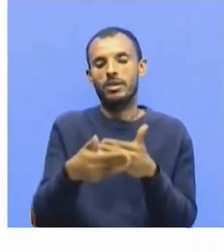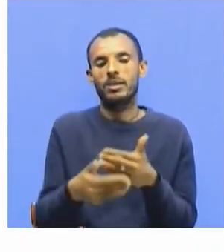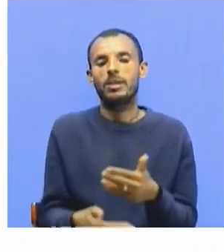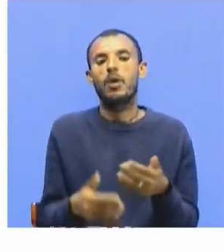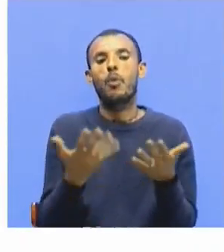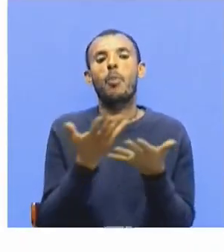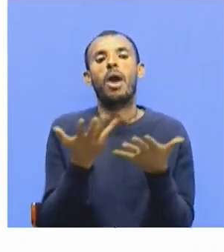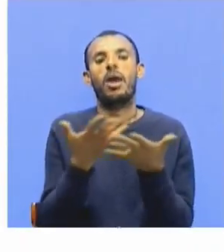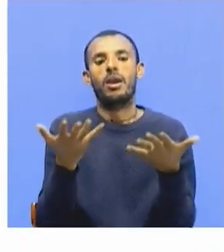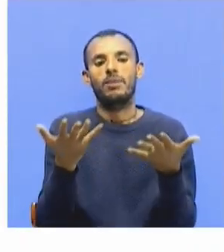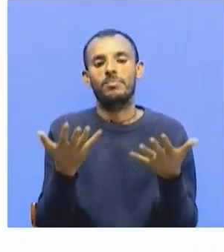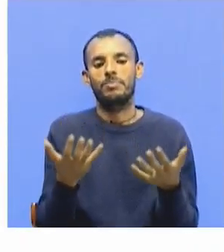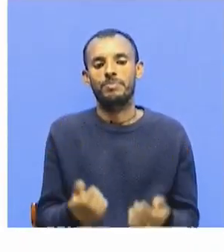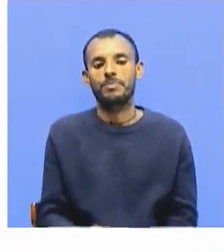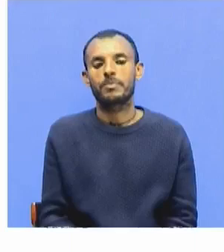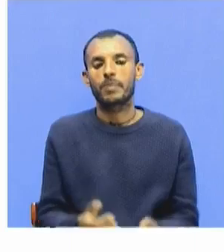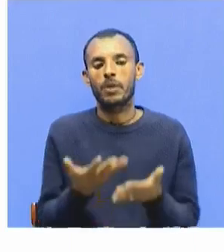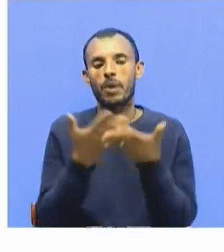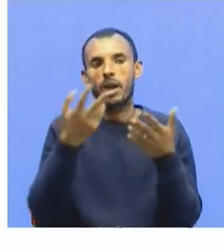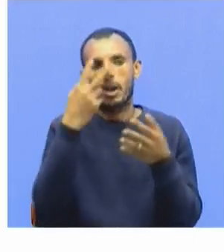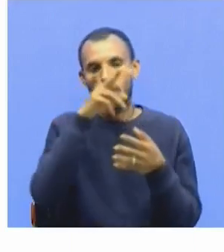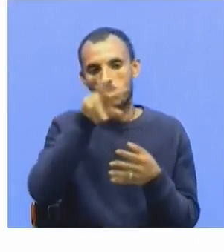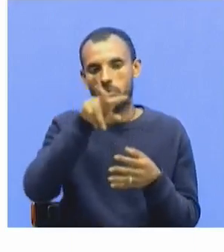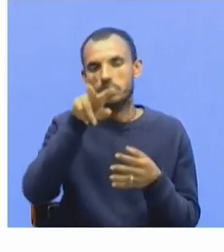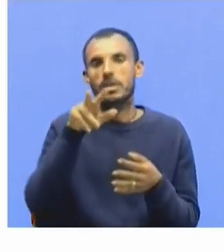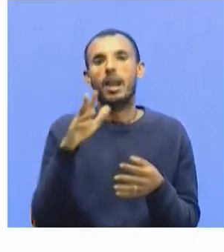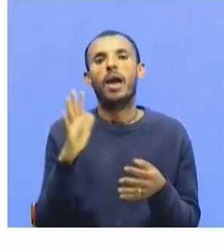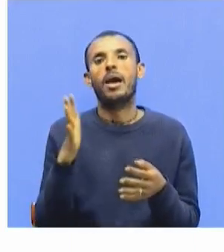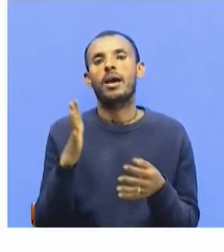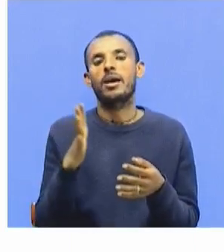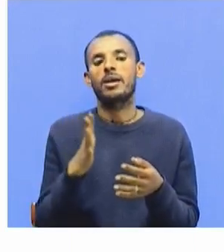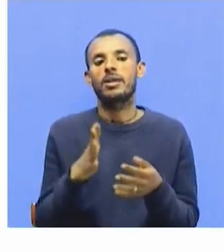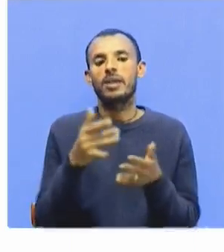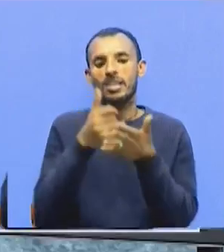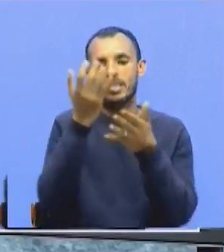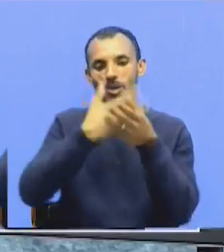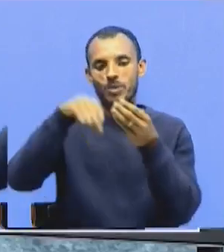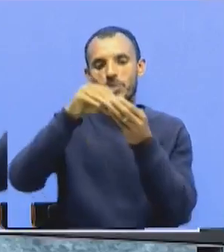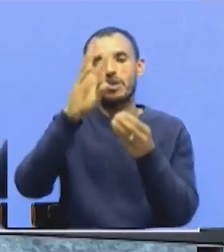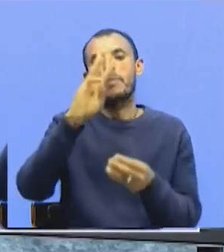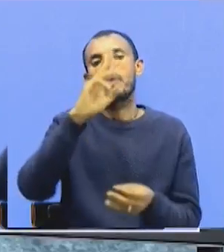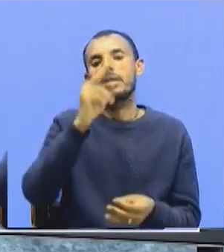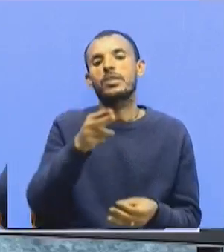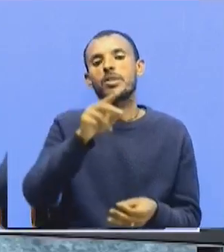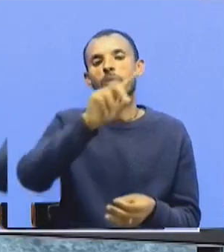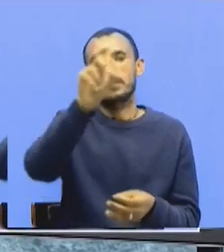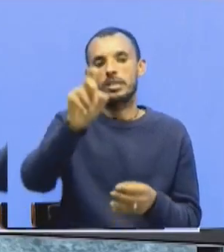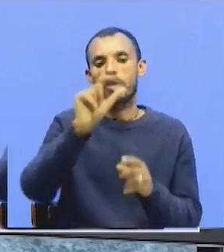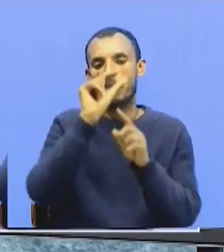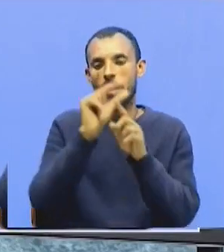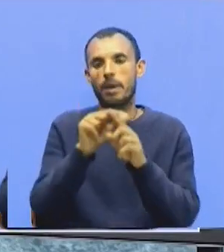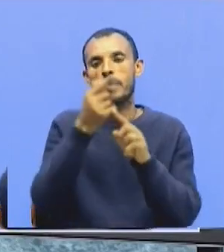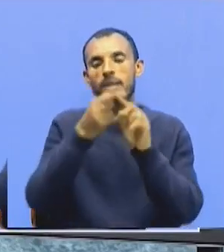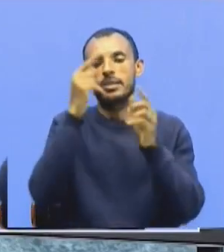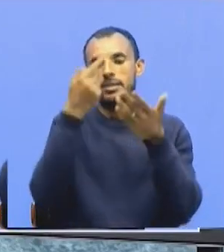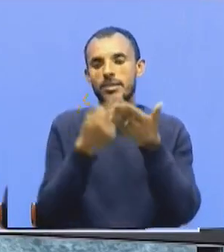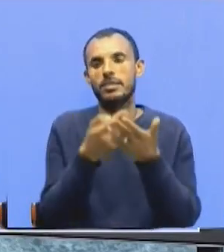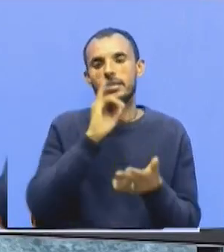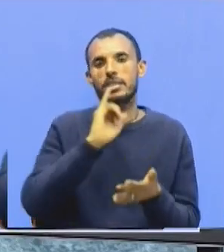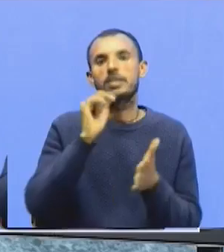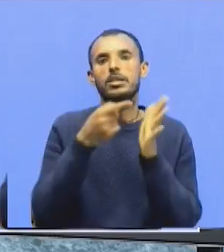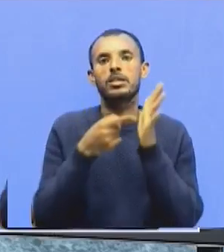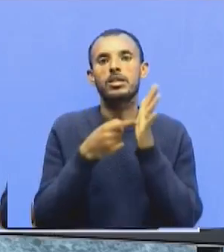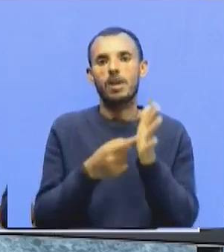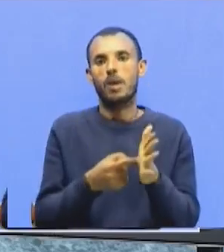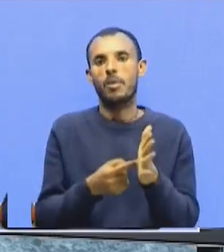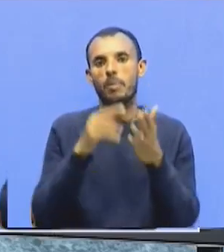where. Looks like when. This is also the WH question word, but this is show